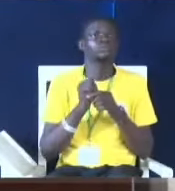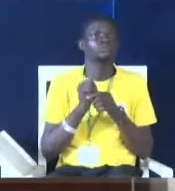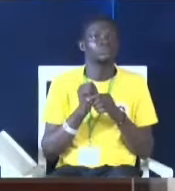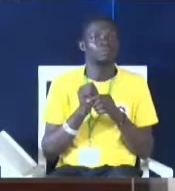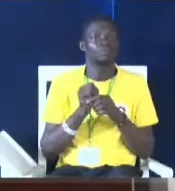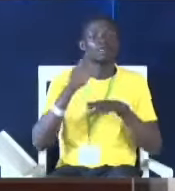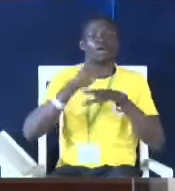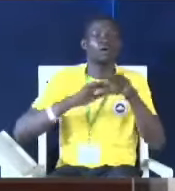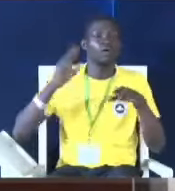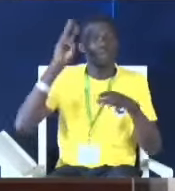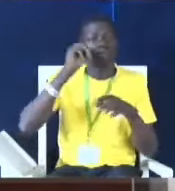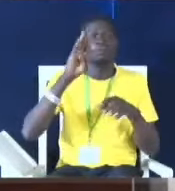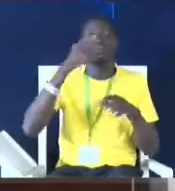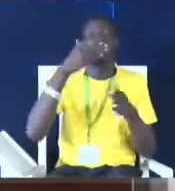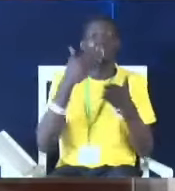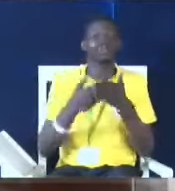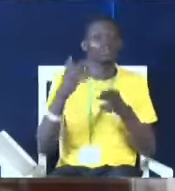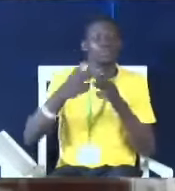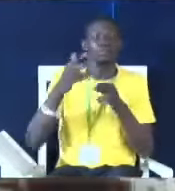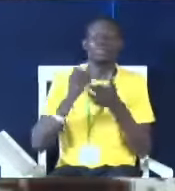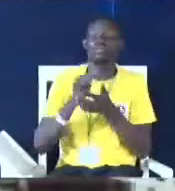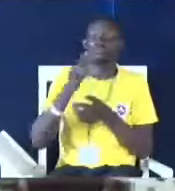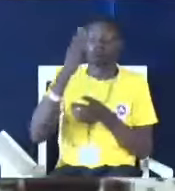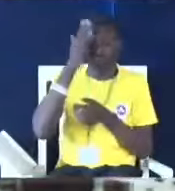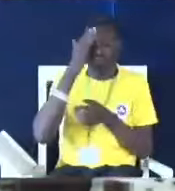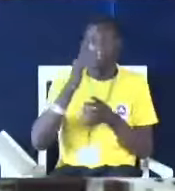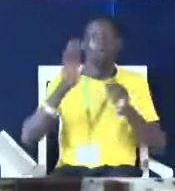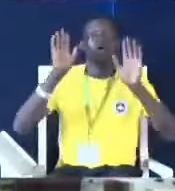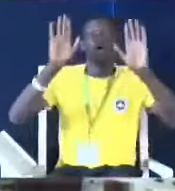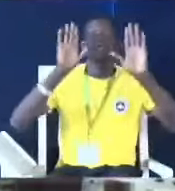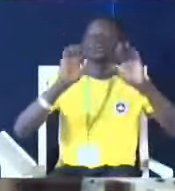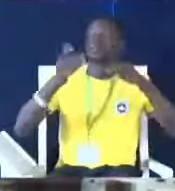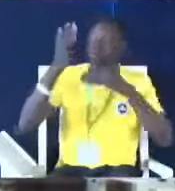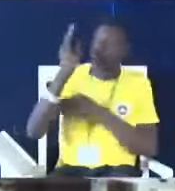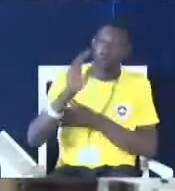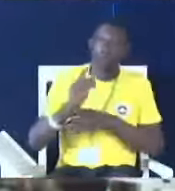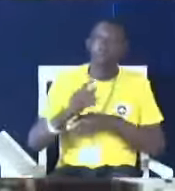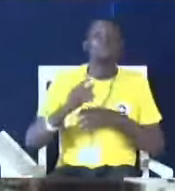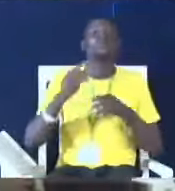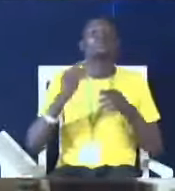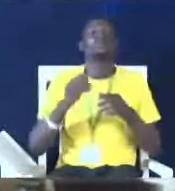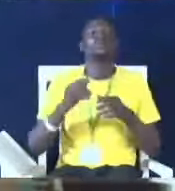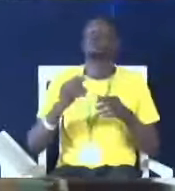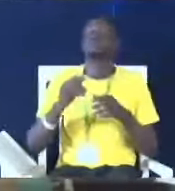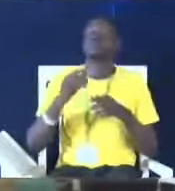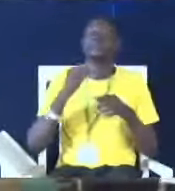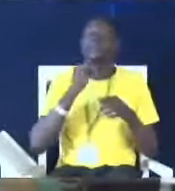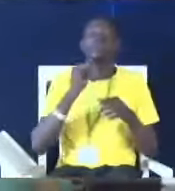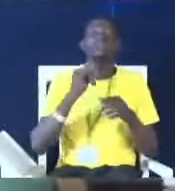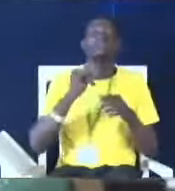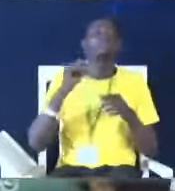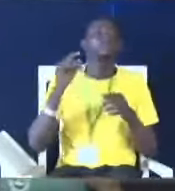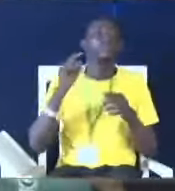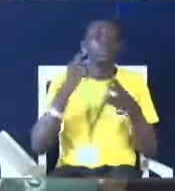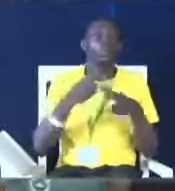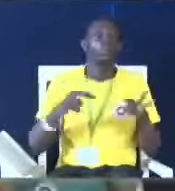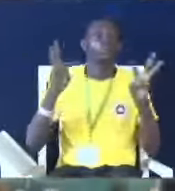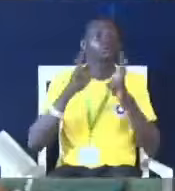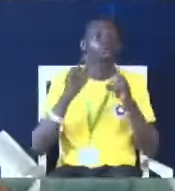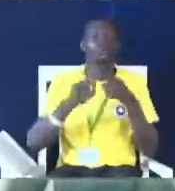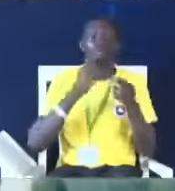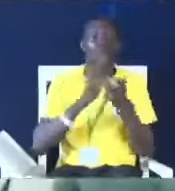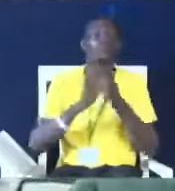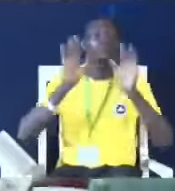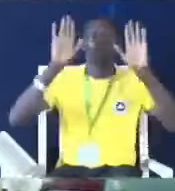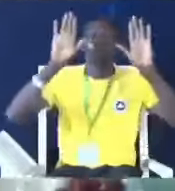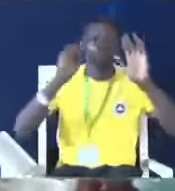Him by all the names that you know. Awesome God, cancer became extinct. Awesome